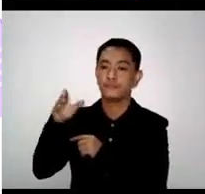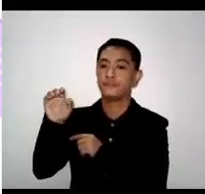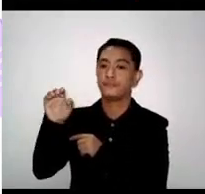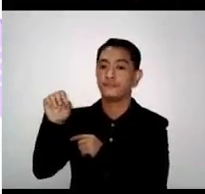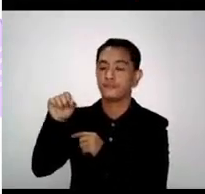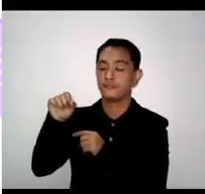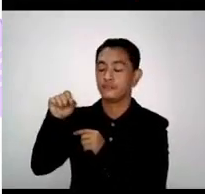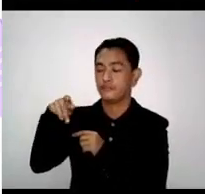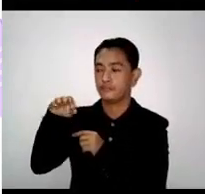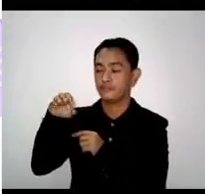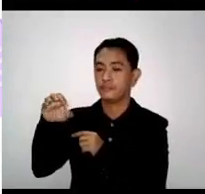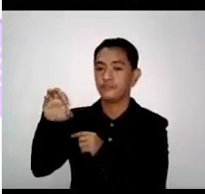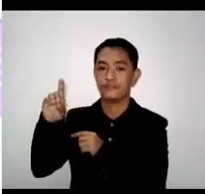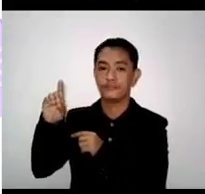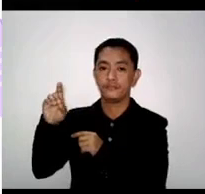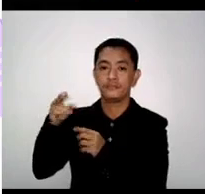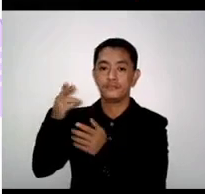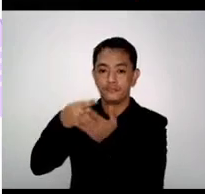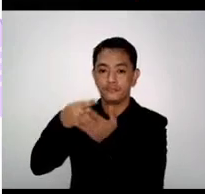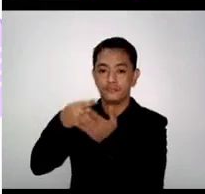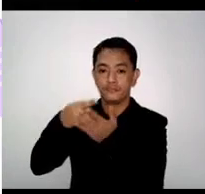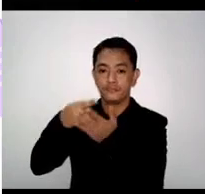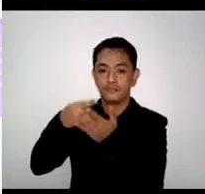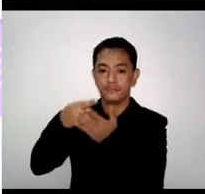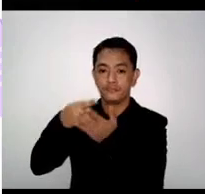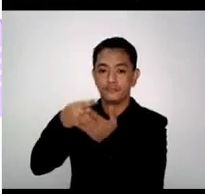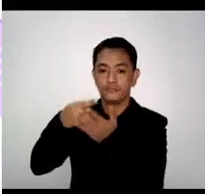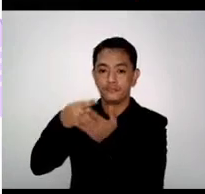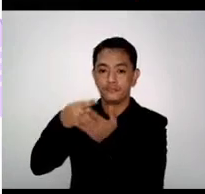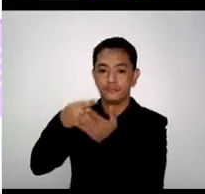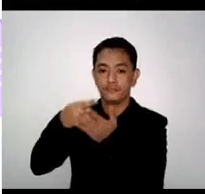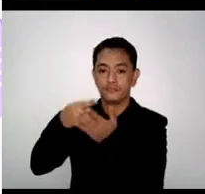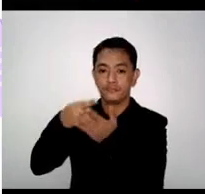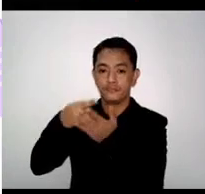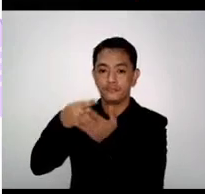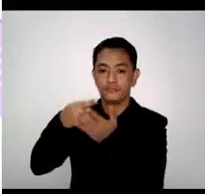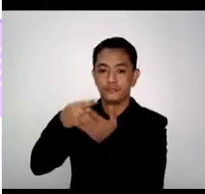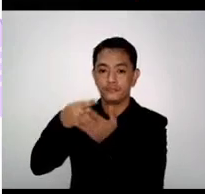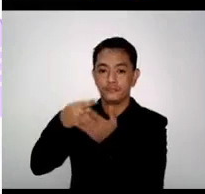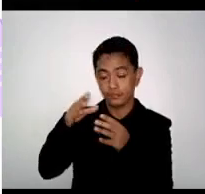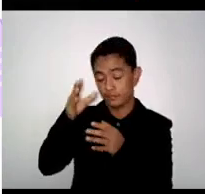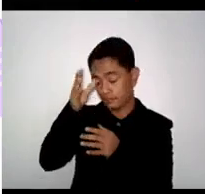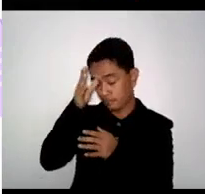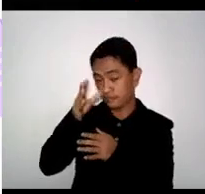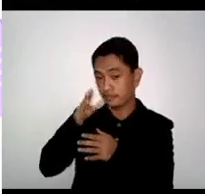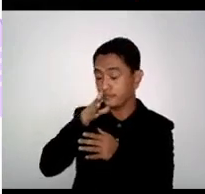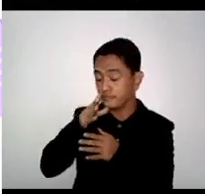https://aka.ms/specialedresources. For Accessibility Guide for Educators and Parents,